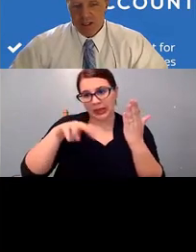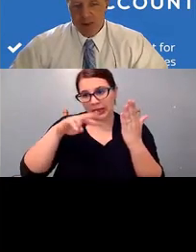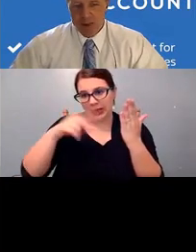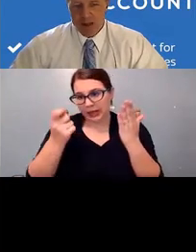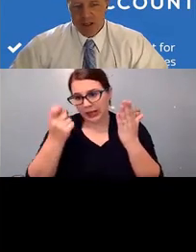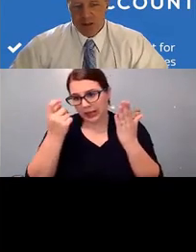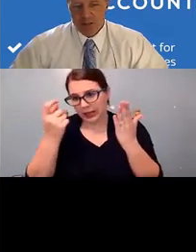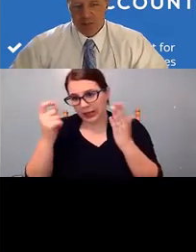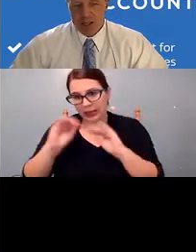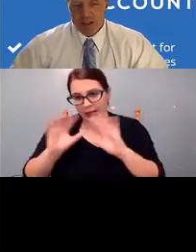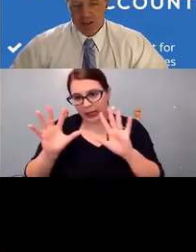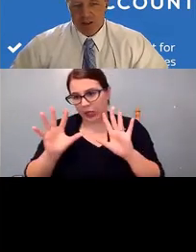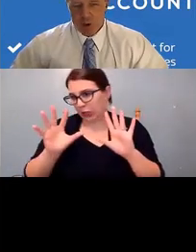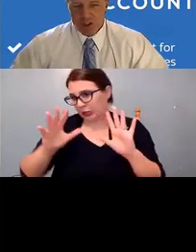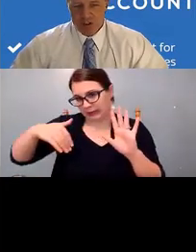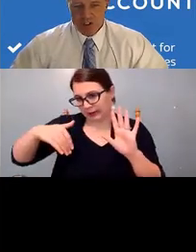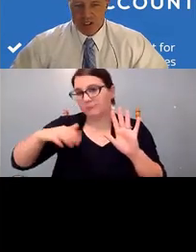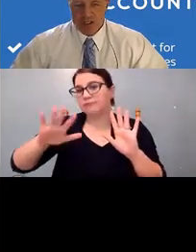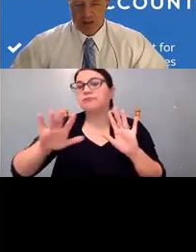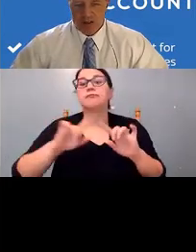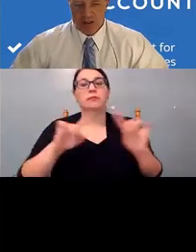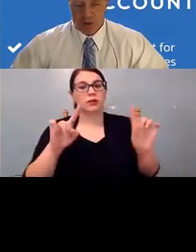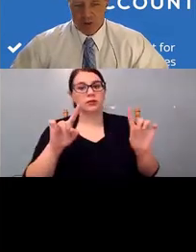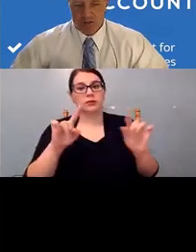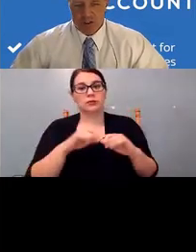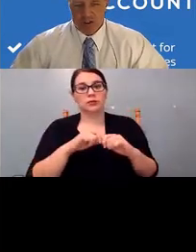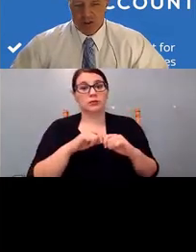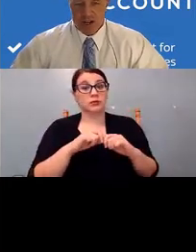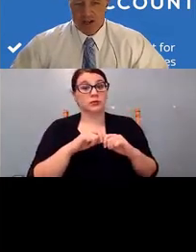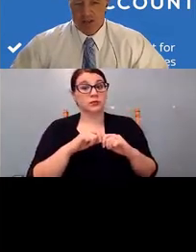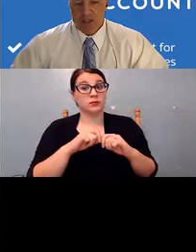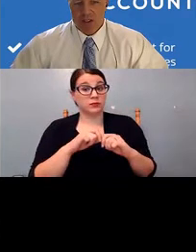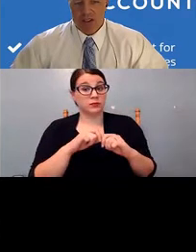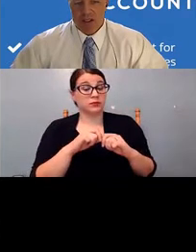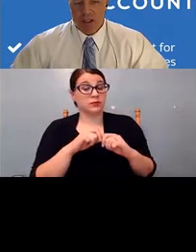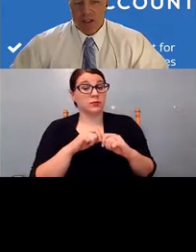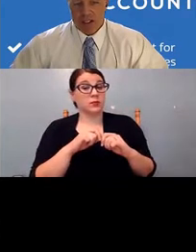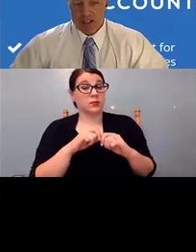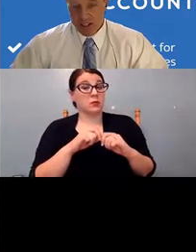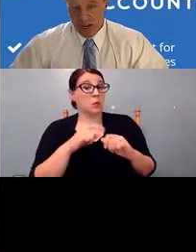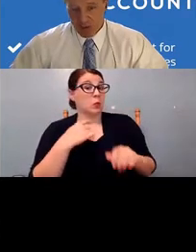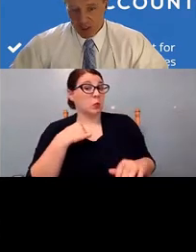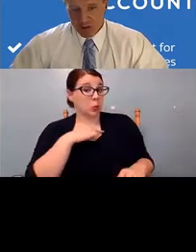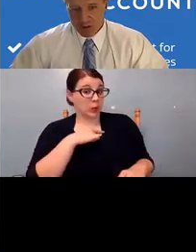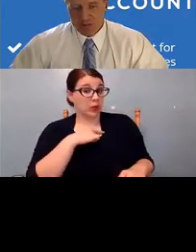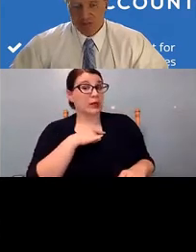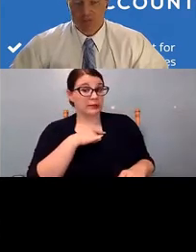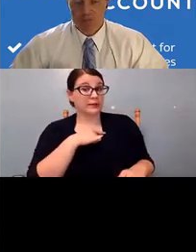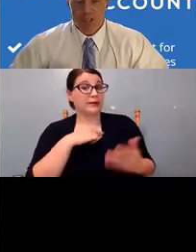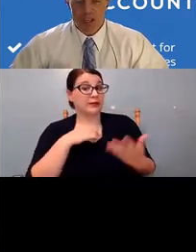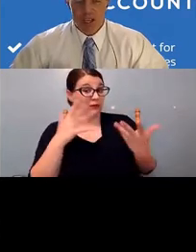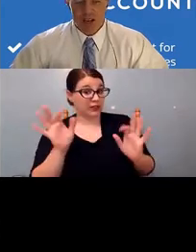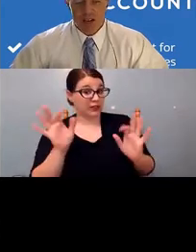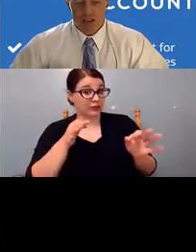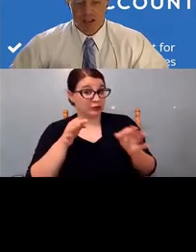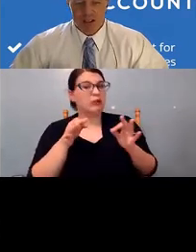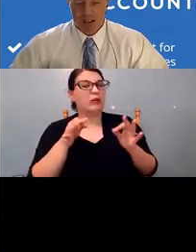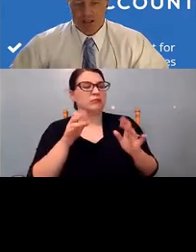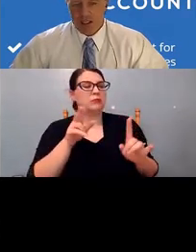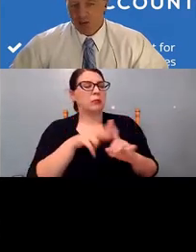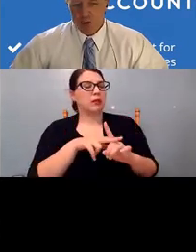nuances. But what you see and what we've described is applicable,